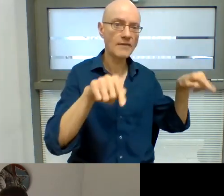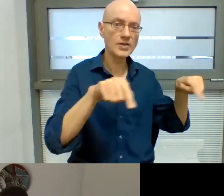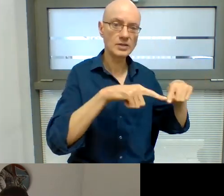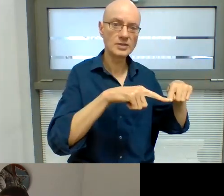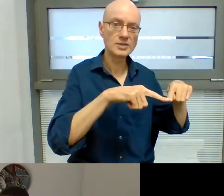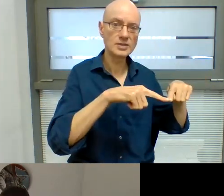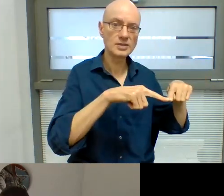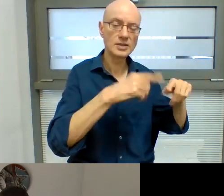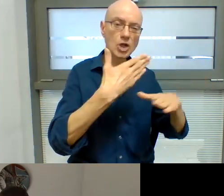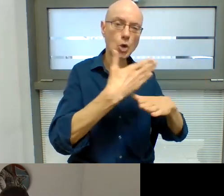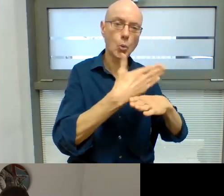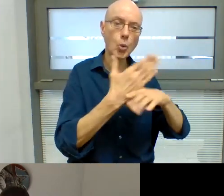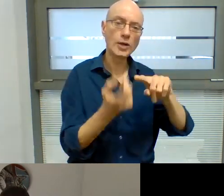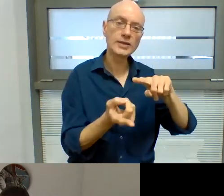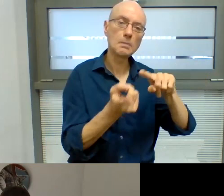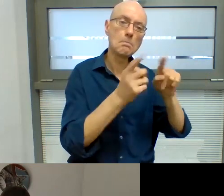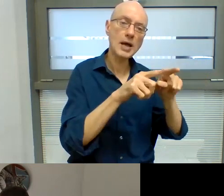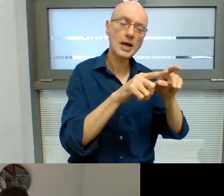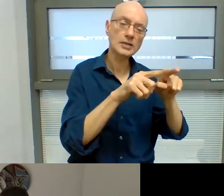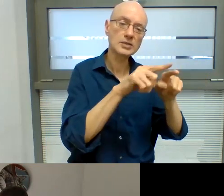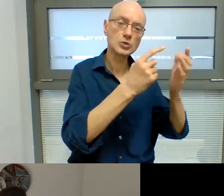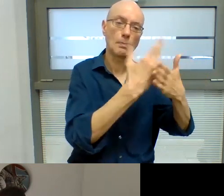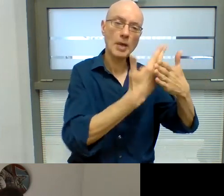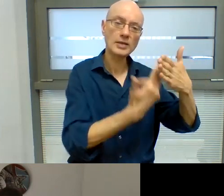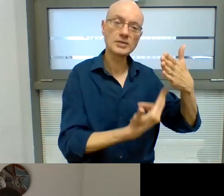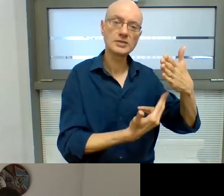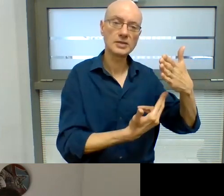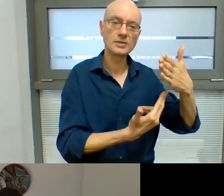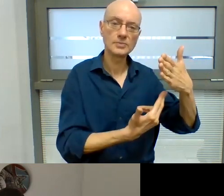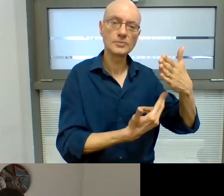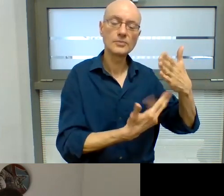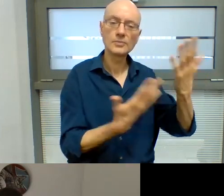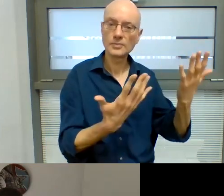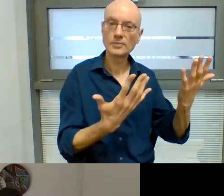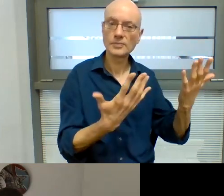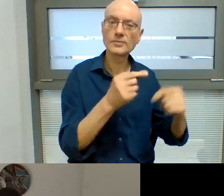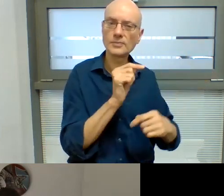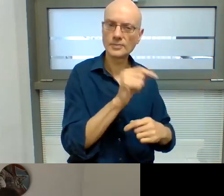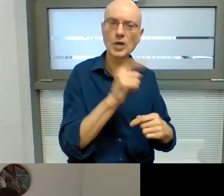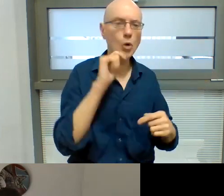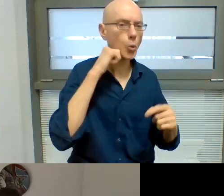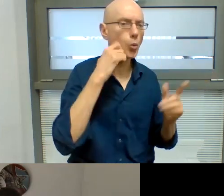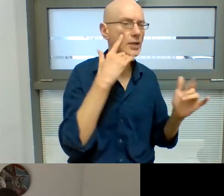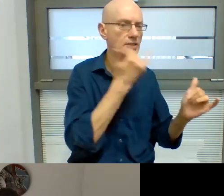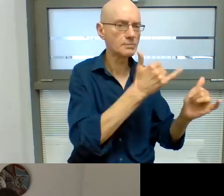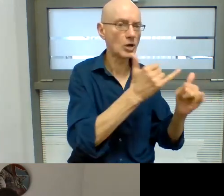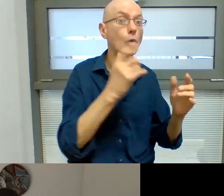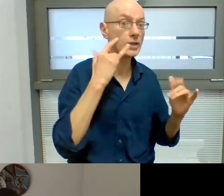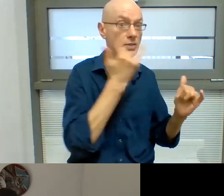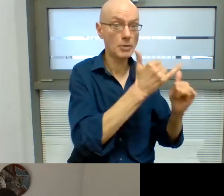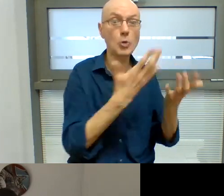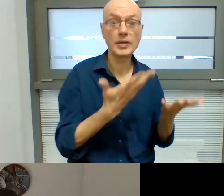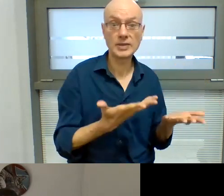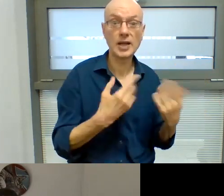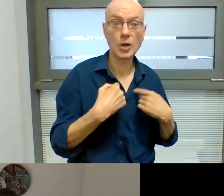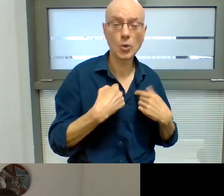back into that as a painting. So that is kind of something that I'm kind of experimenting with right now.